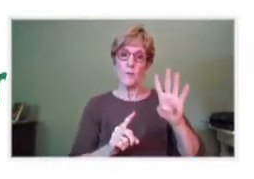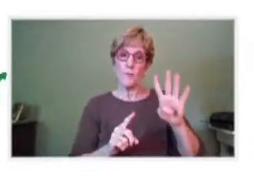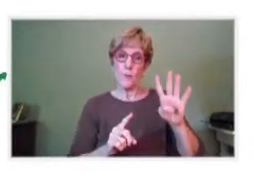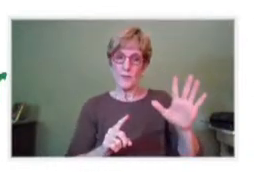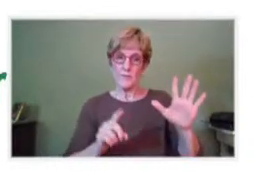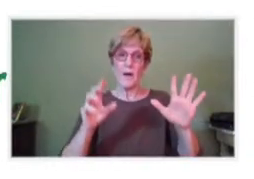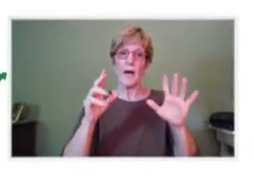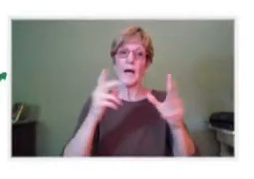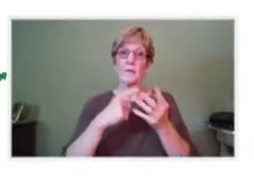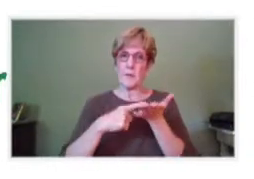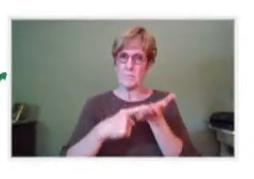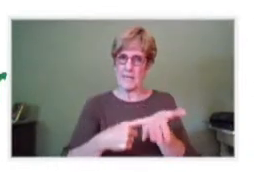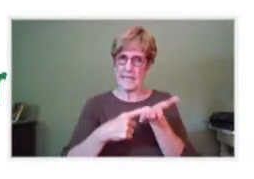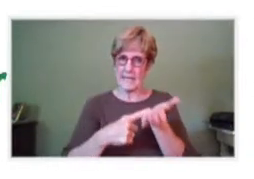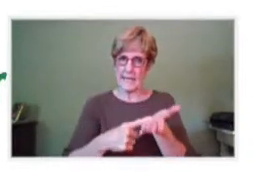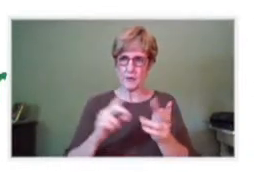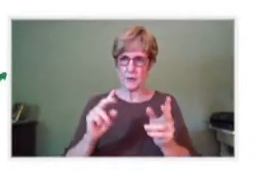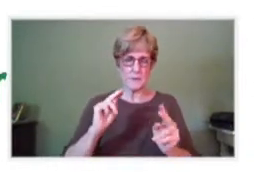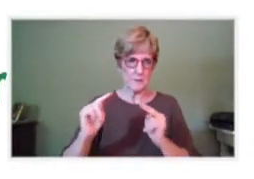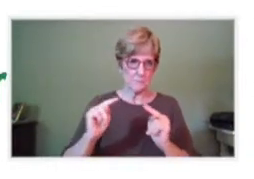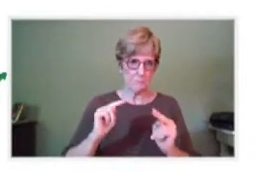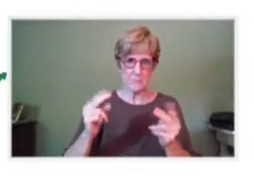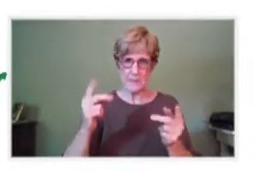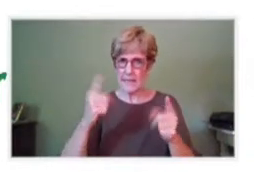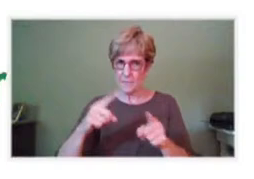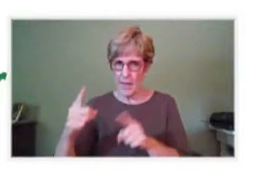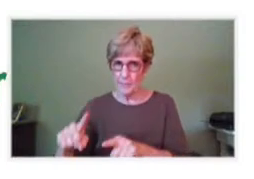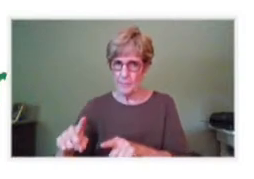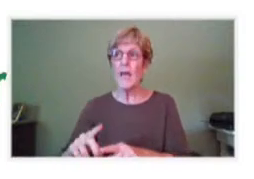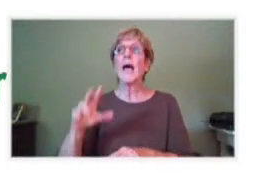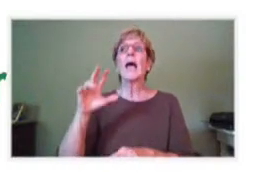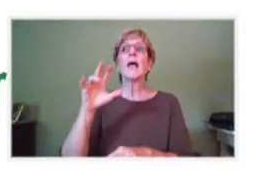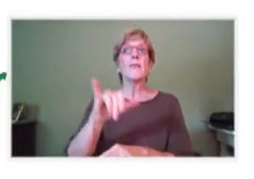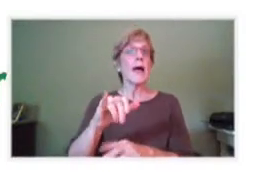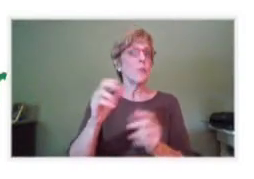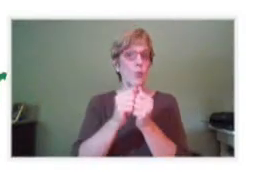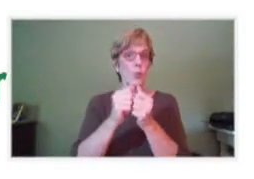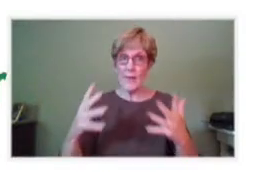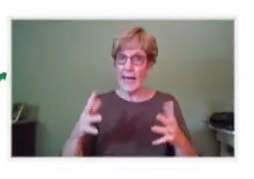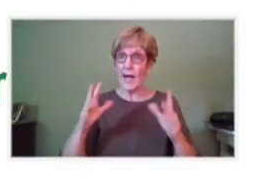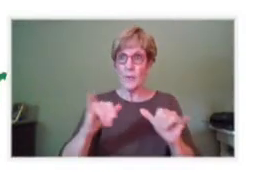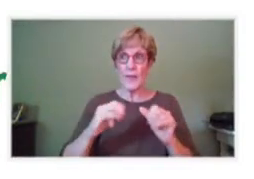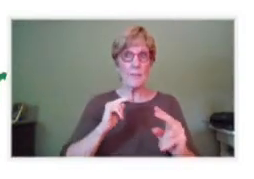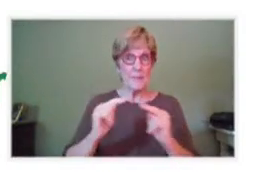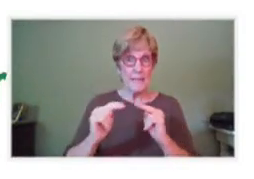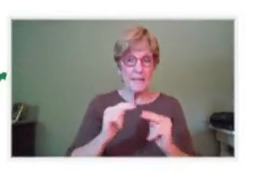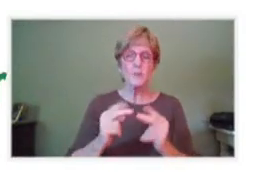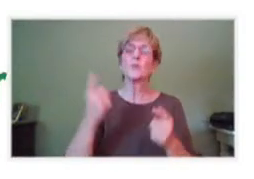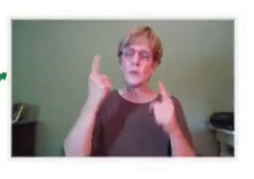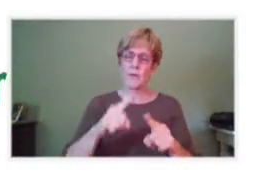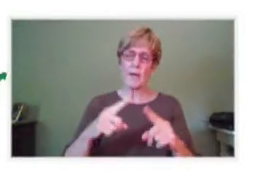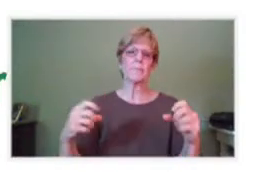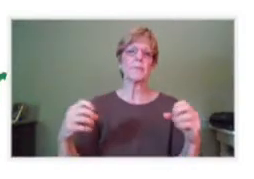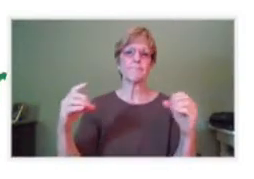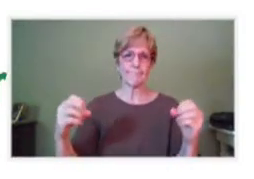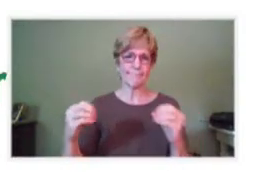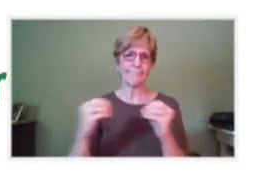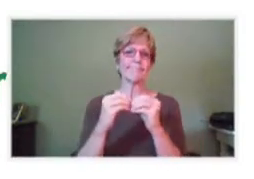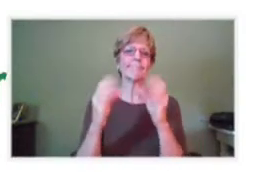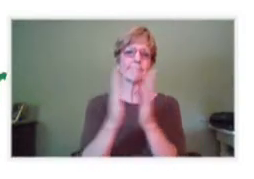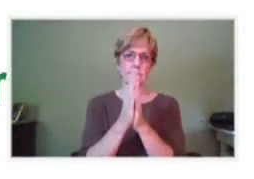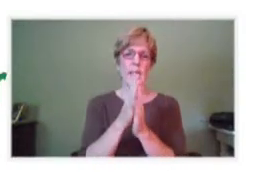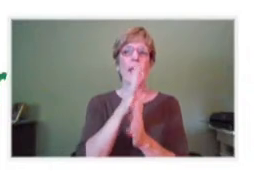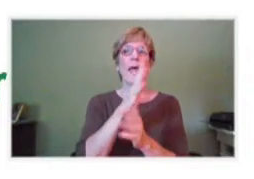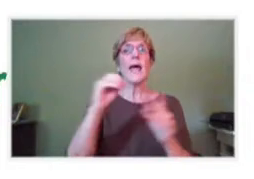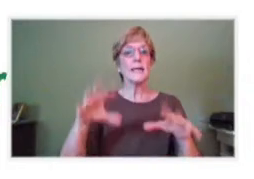mediations that have been completed. These are mediations that would have led to a violent incident in the corridor and have been engaged in by individuals